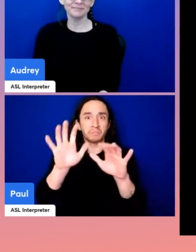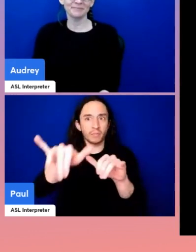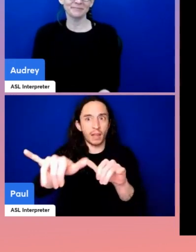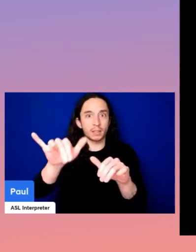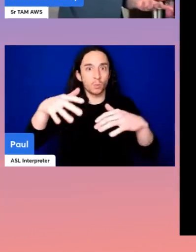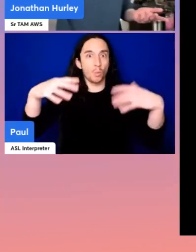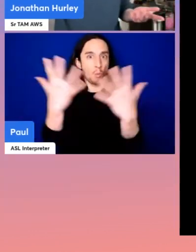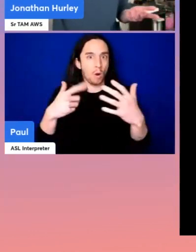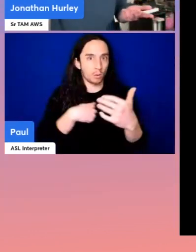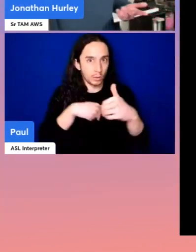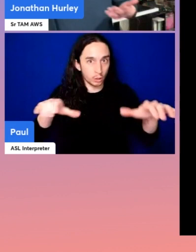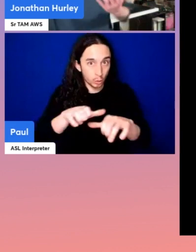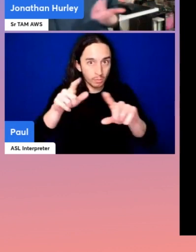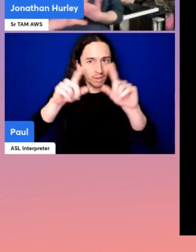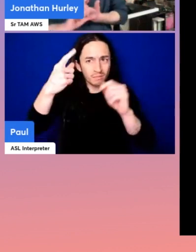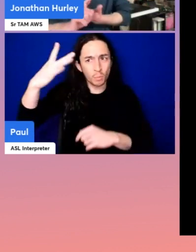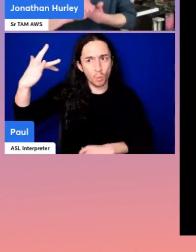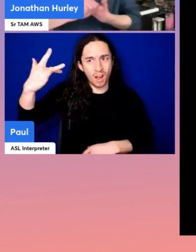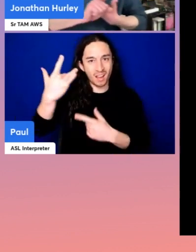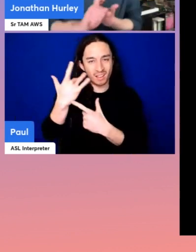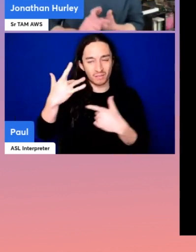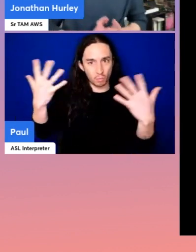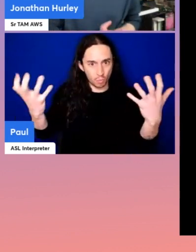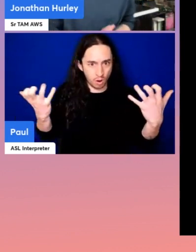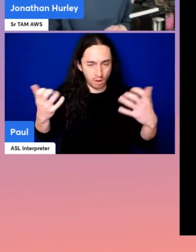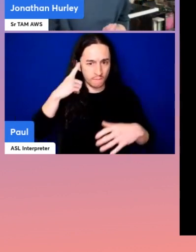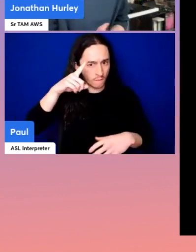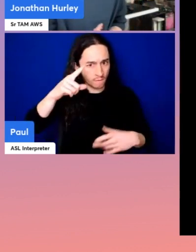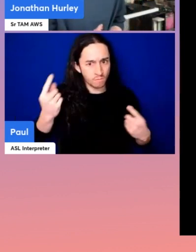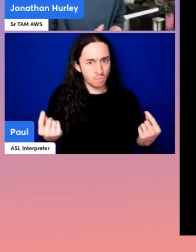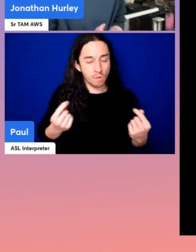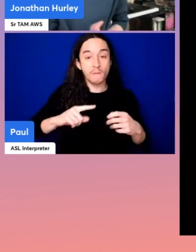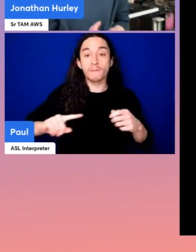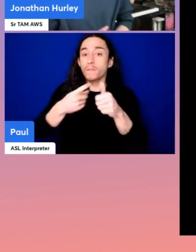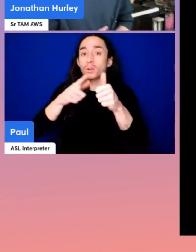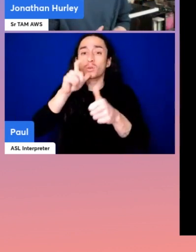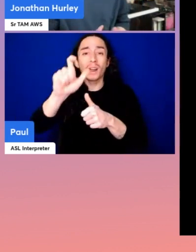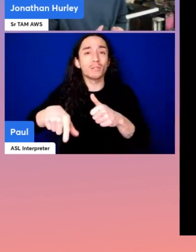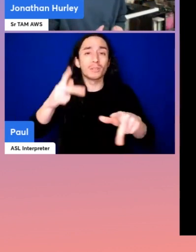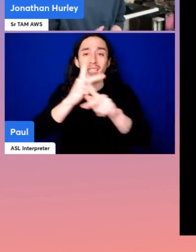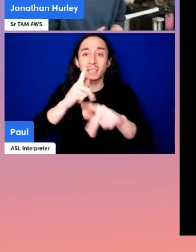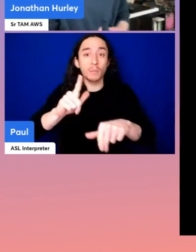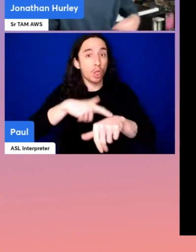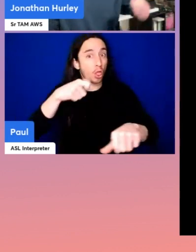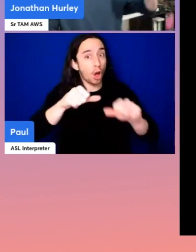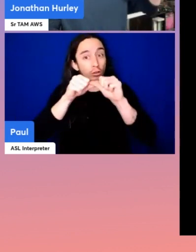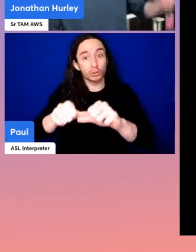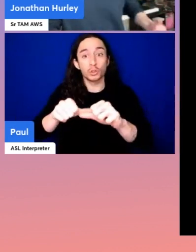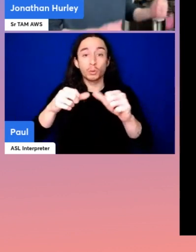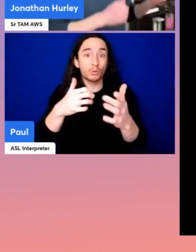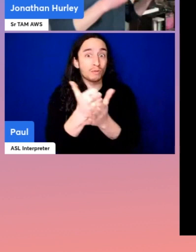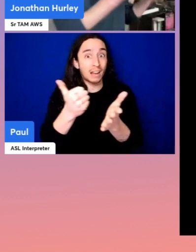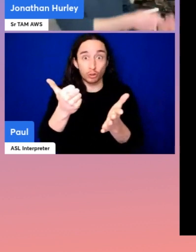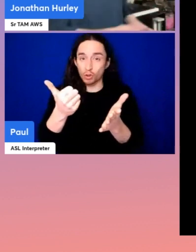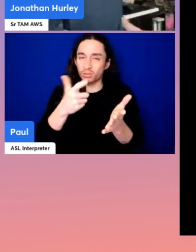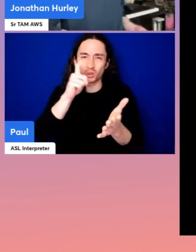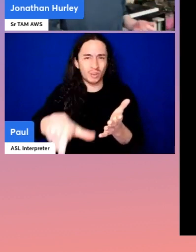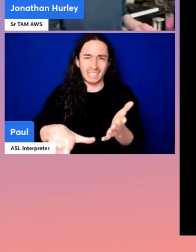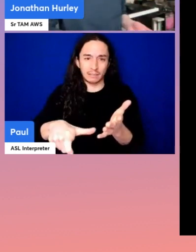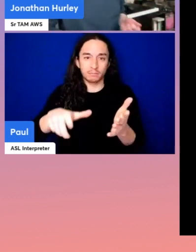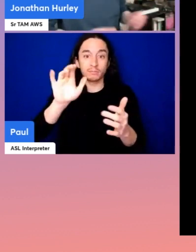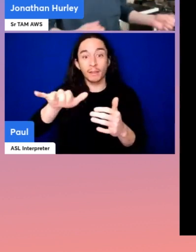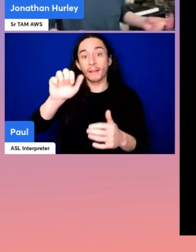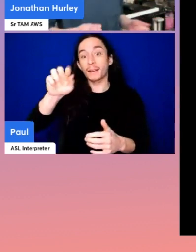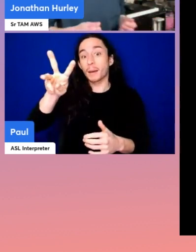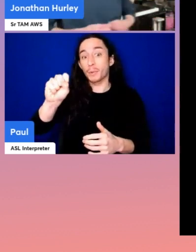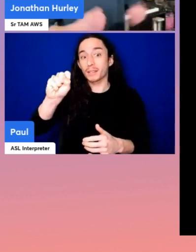would we want to do this? Well, first, we don't need to keep long-term credentials around anymore, right? We don't need those AWS